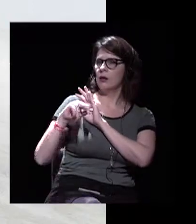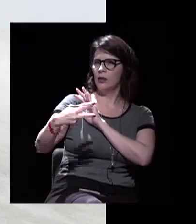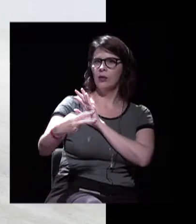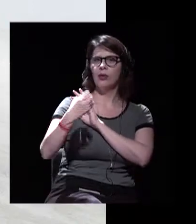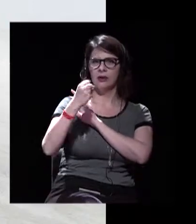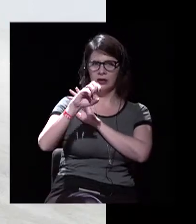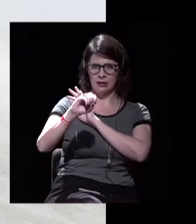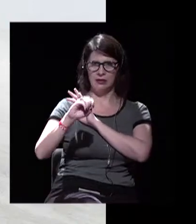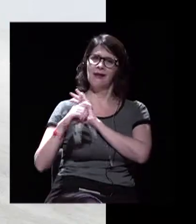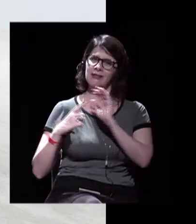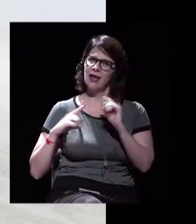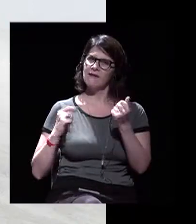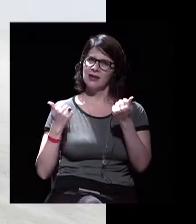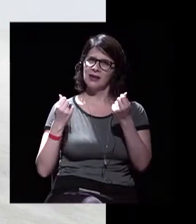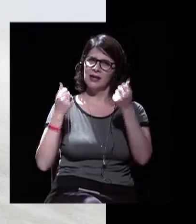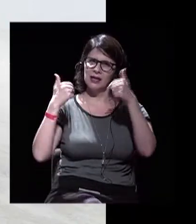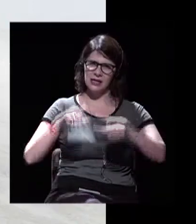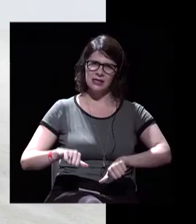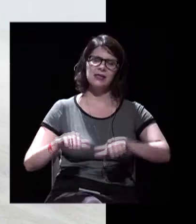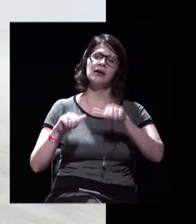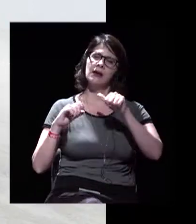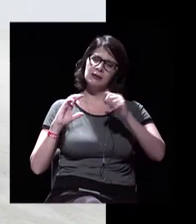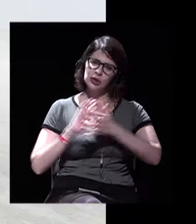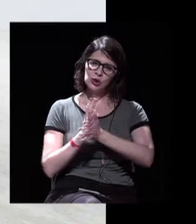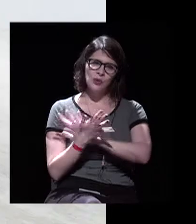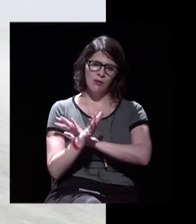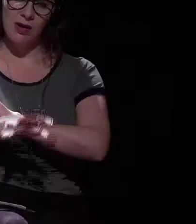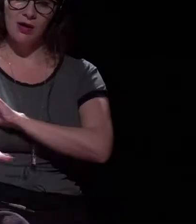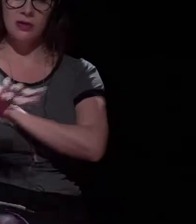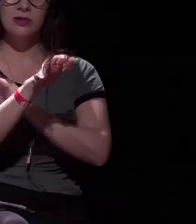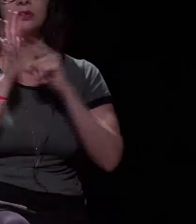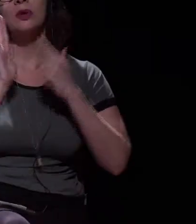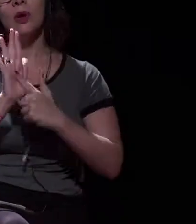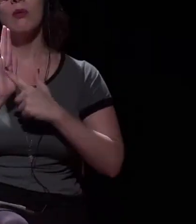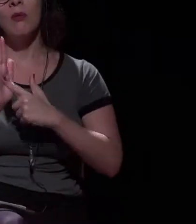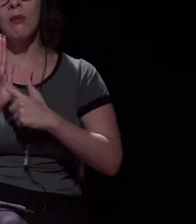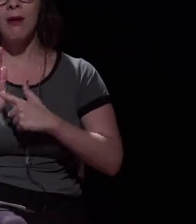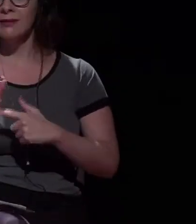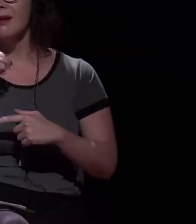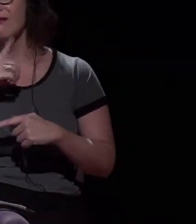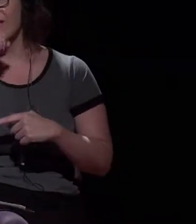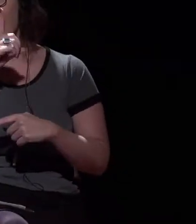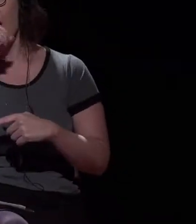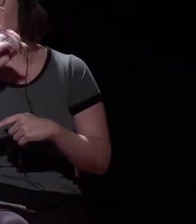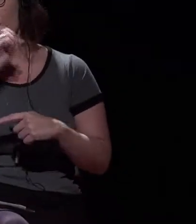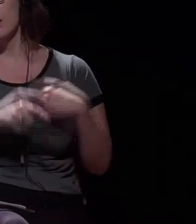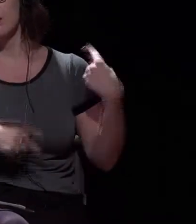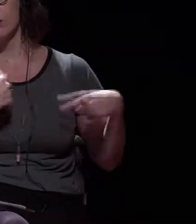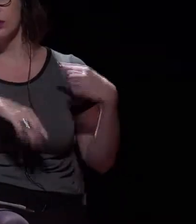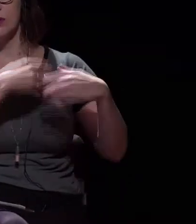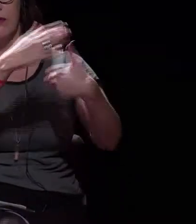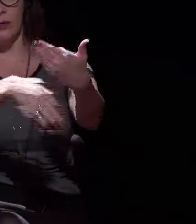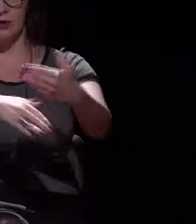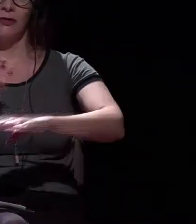evidencing the failure of the application of developmentalist policies in the prior decades. This was a time when the problem of underdevelopment was